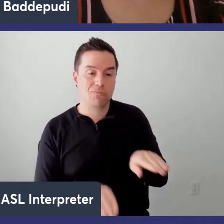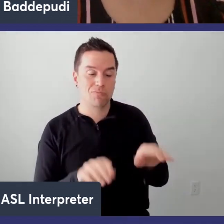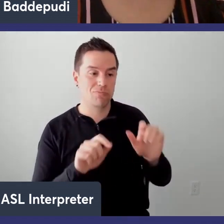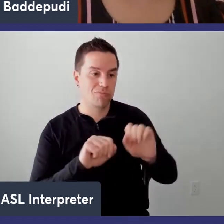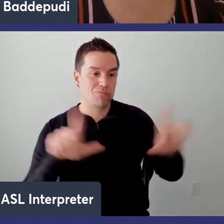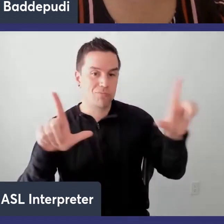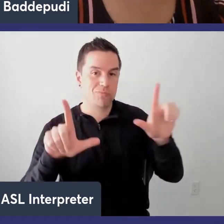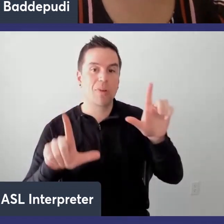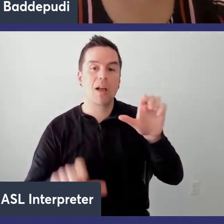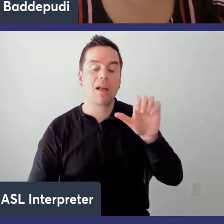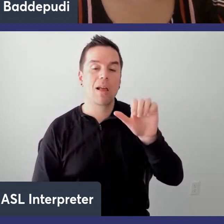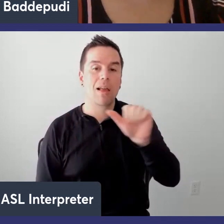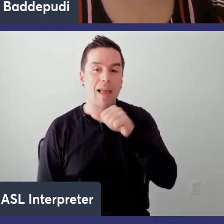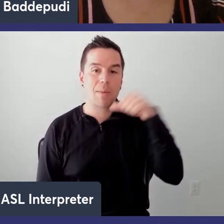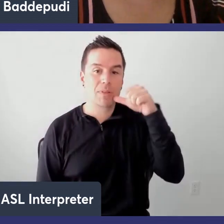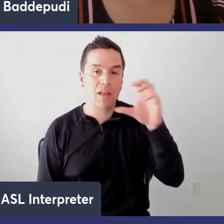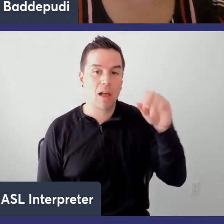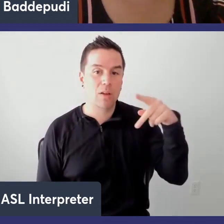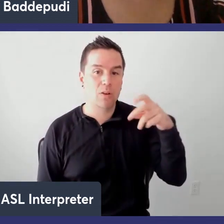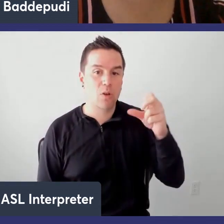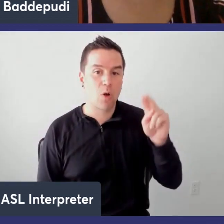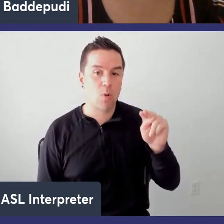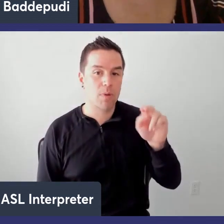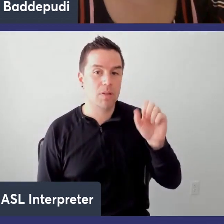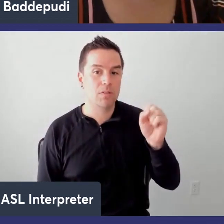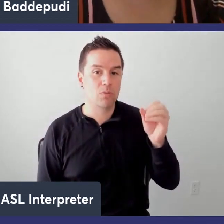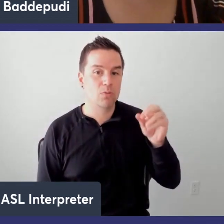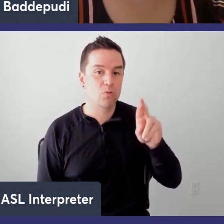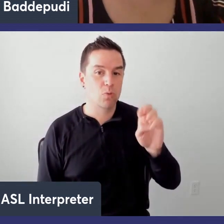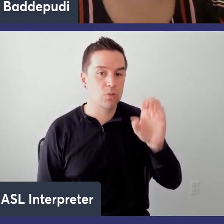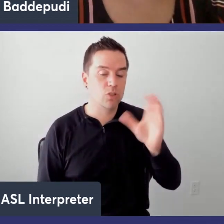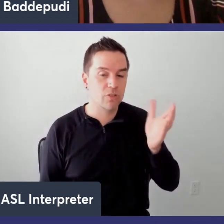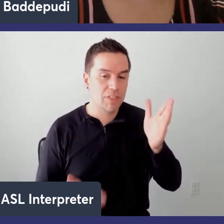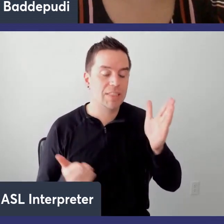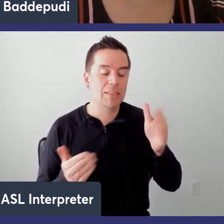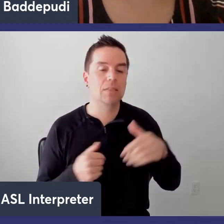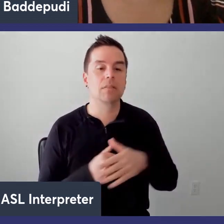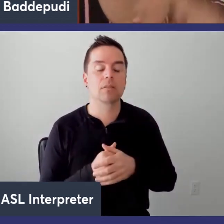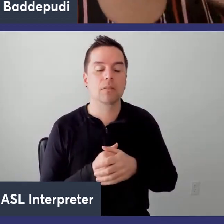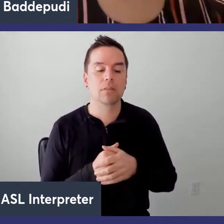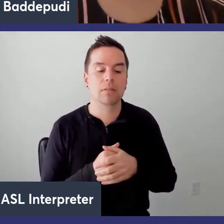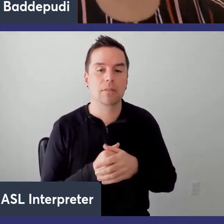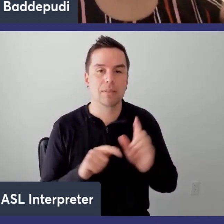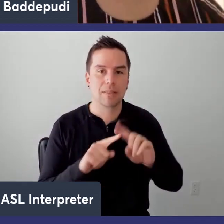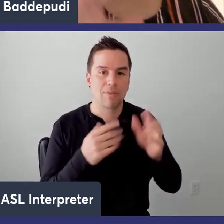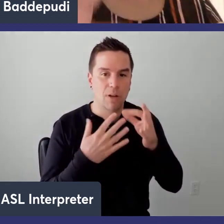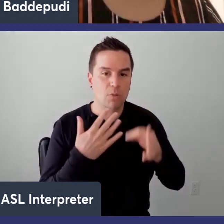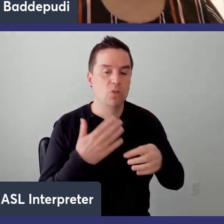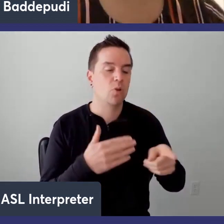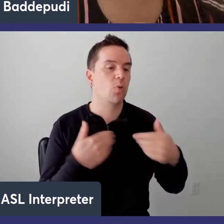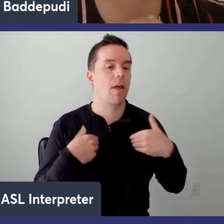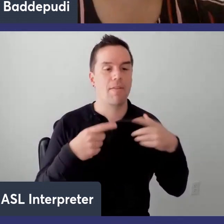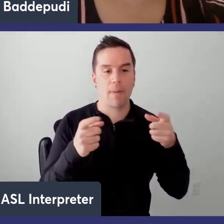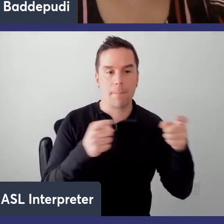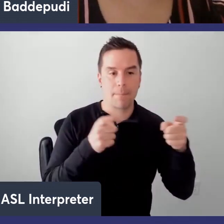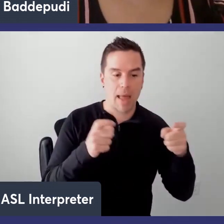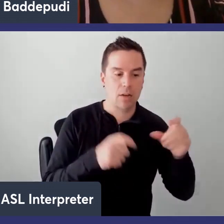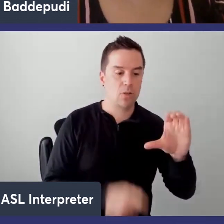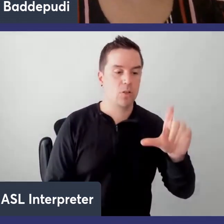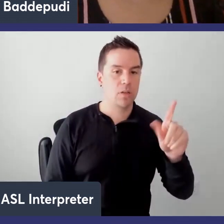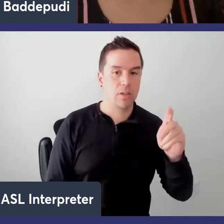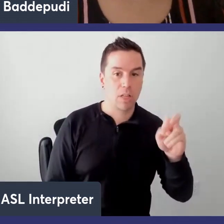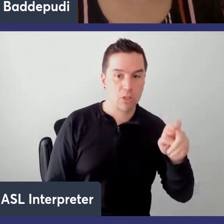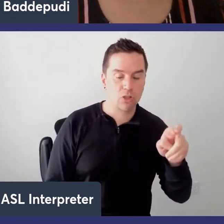Service. It's a serverless is a deployment option, right? We have managed clusters, and then now you have